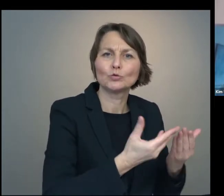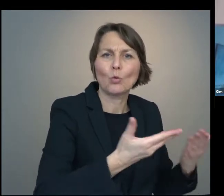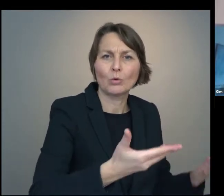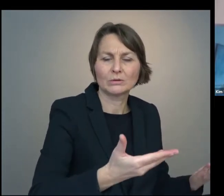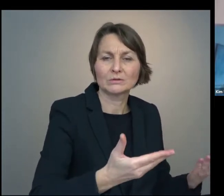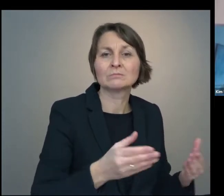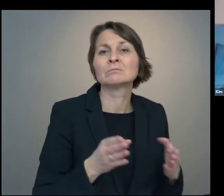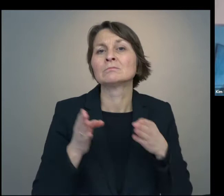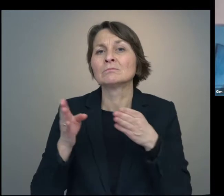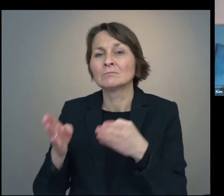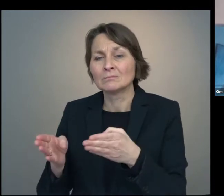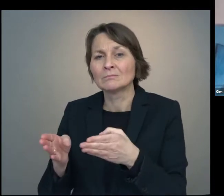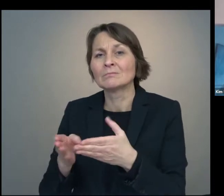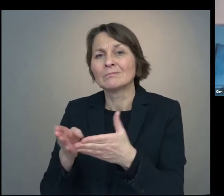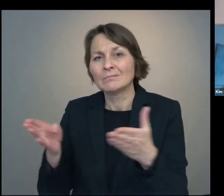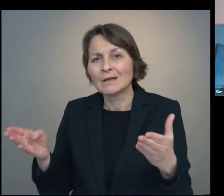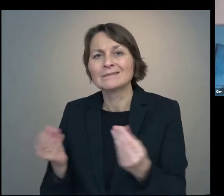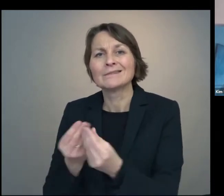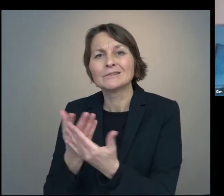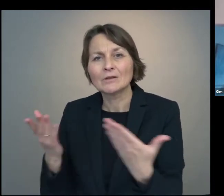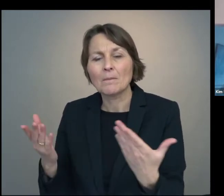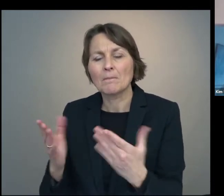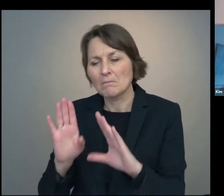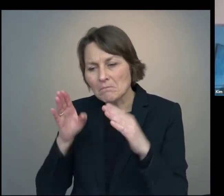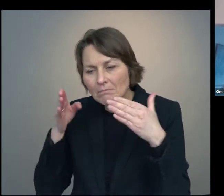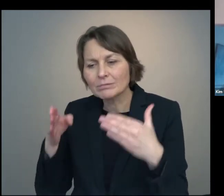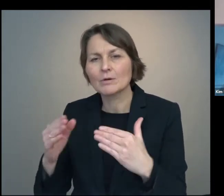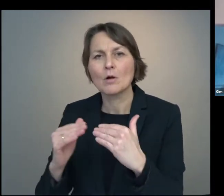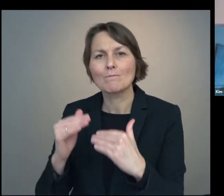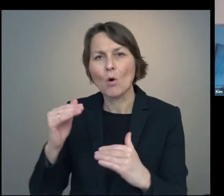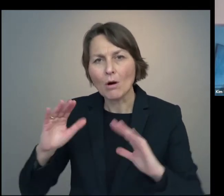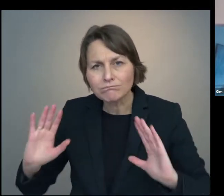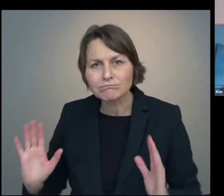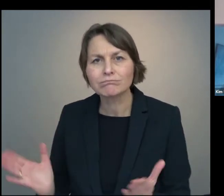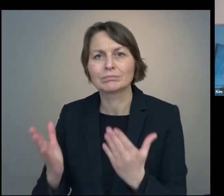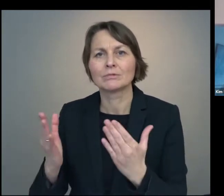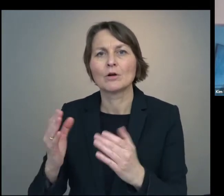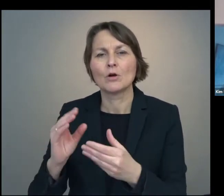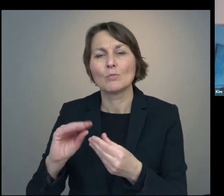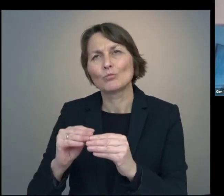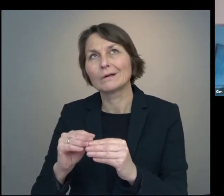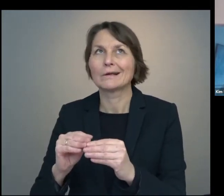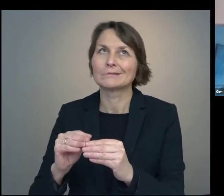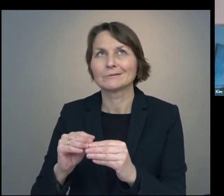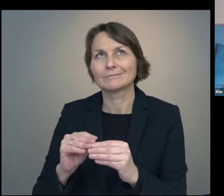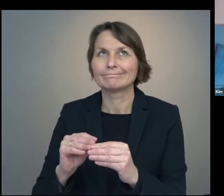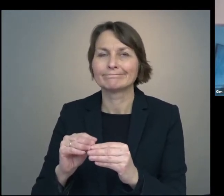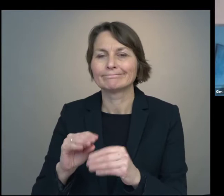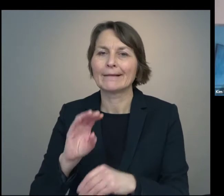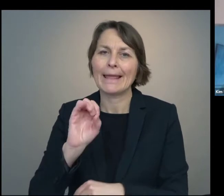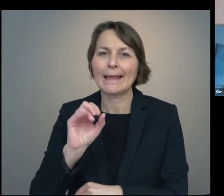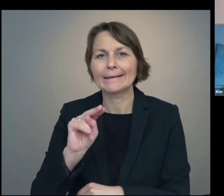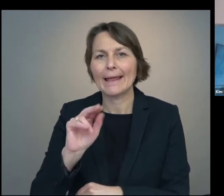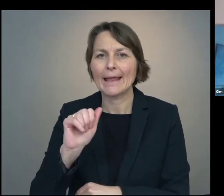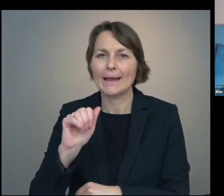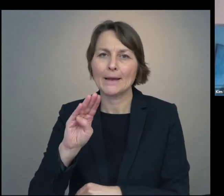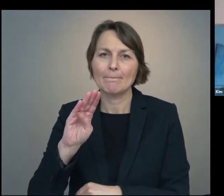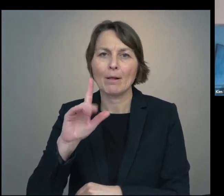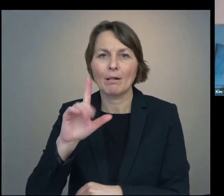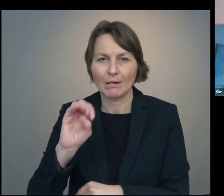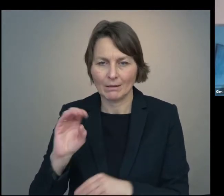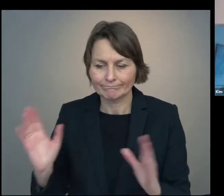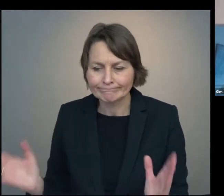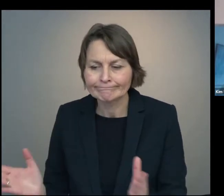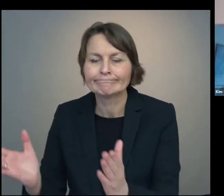project and people working on some of the more enabling products, if you'll say like that.